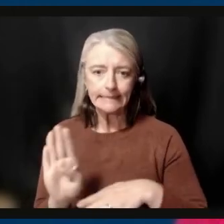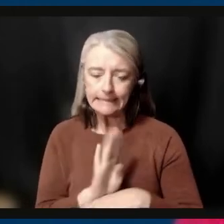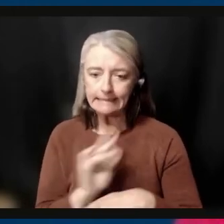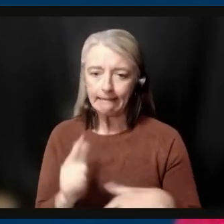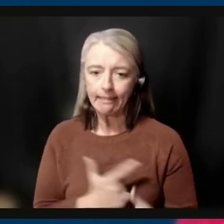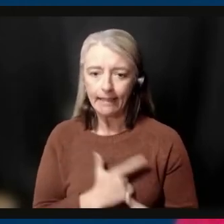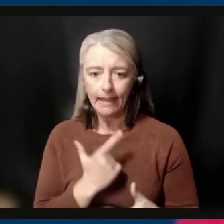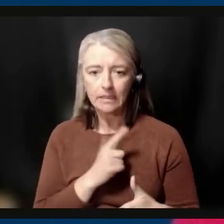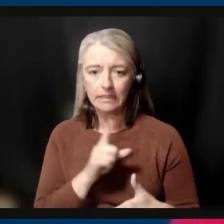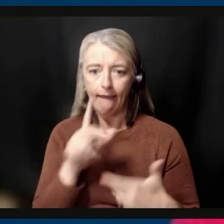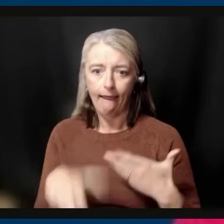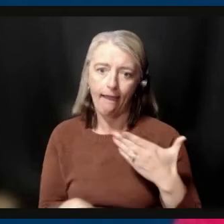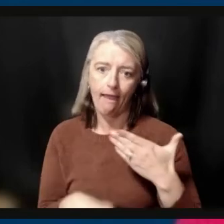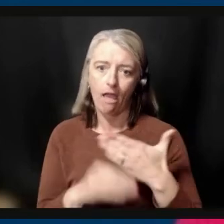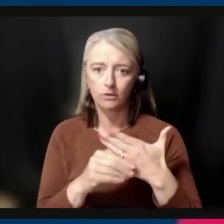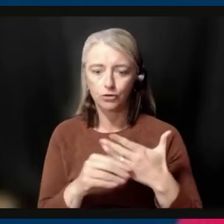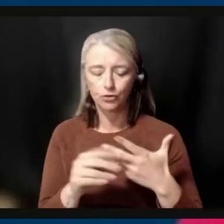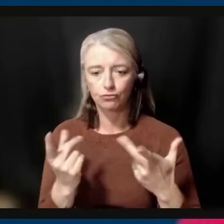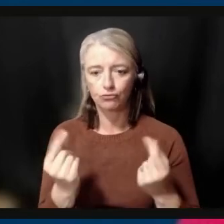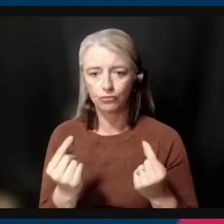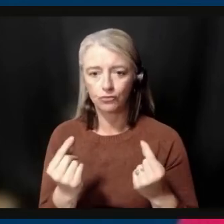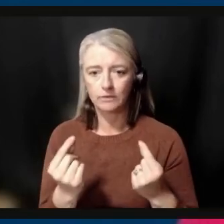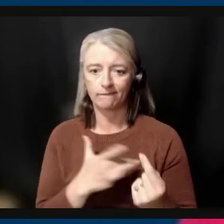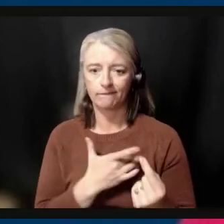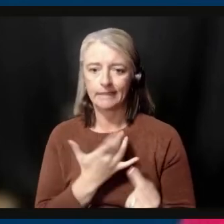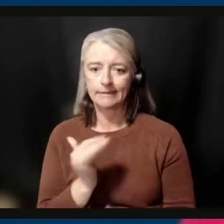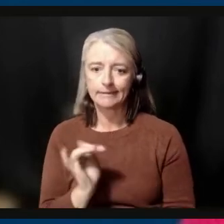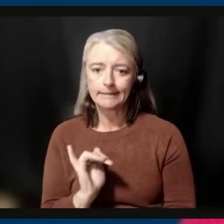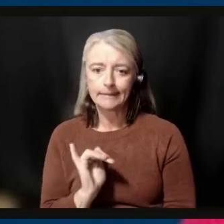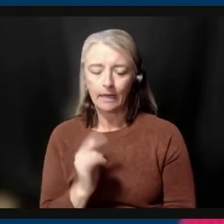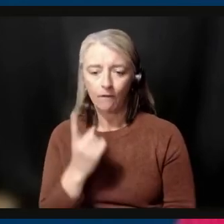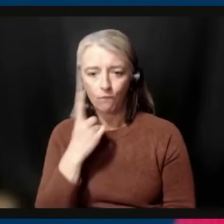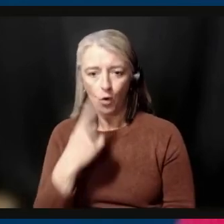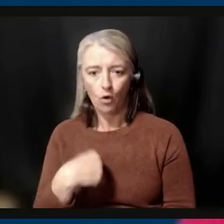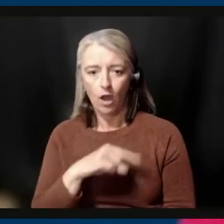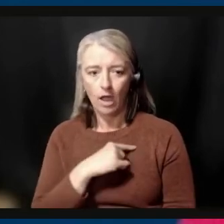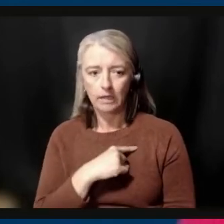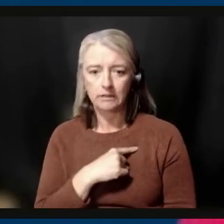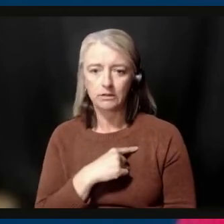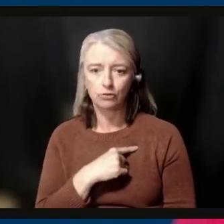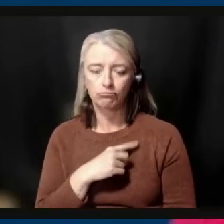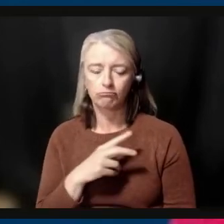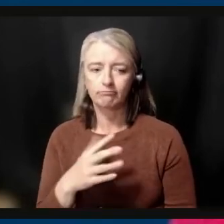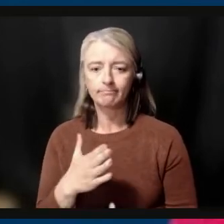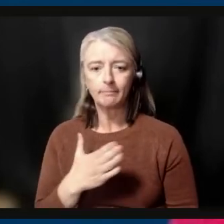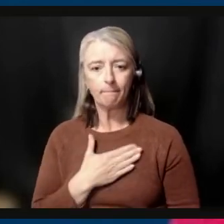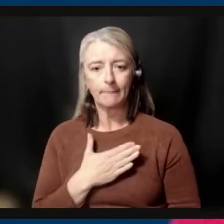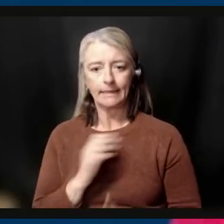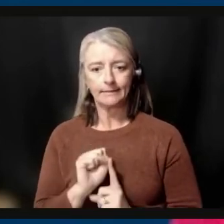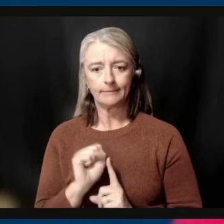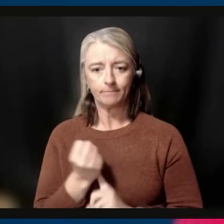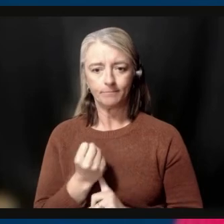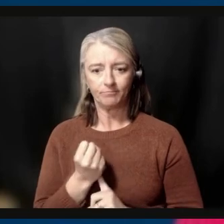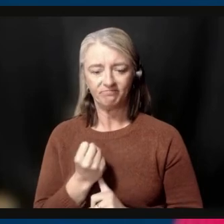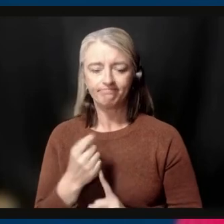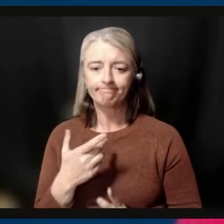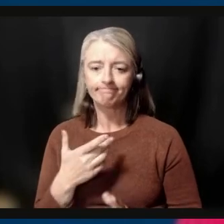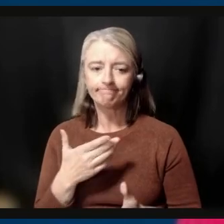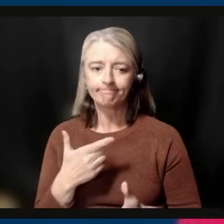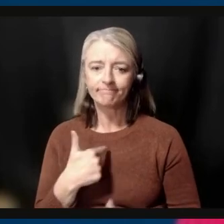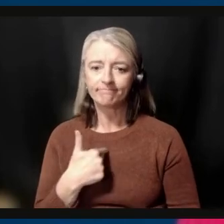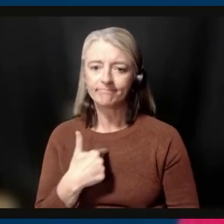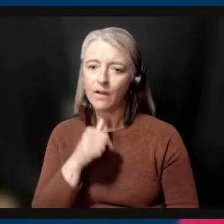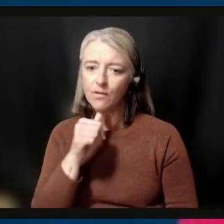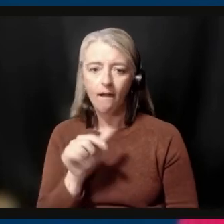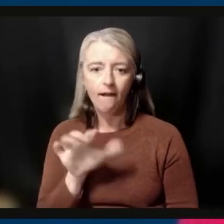just an extra thing. Sometimes it feels like for us to do. But in my case, like I said, I would not have found